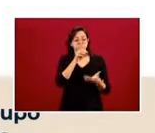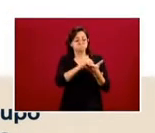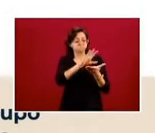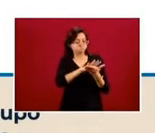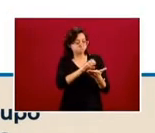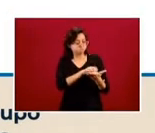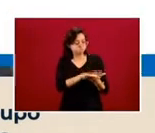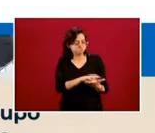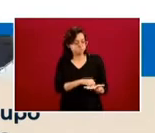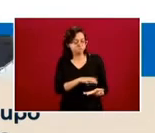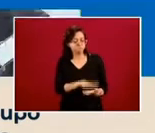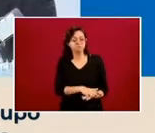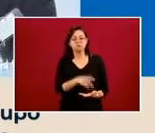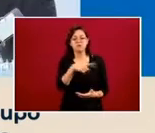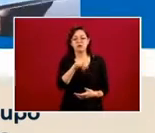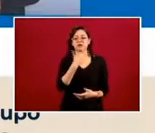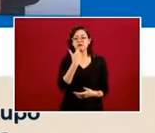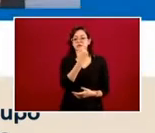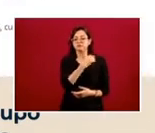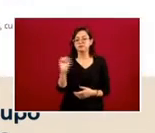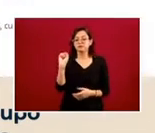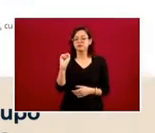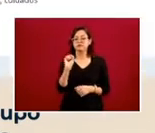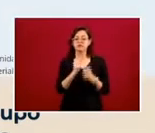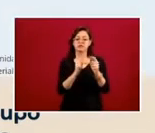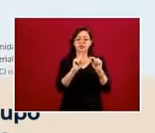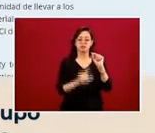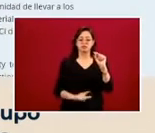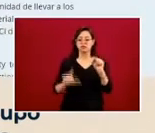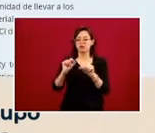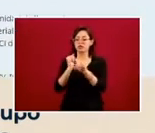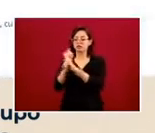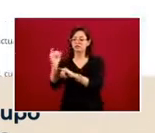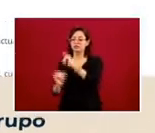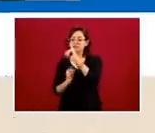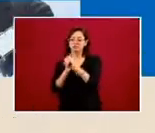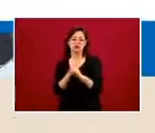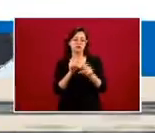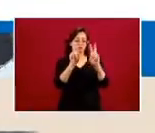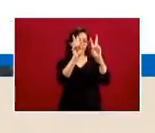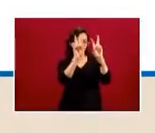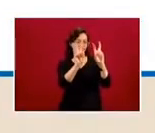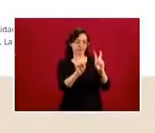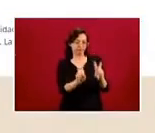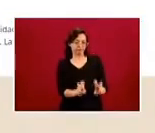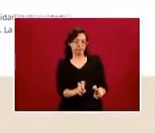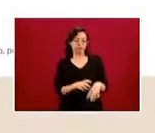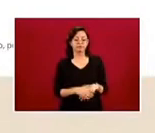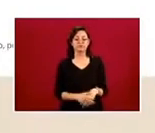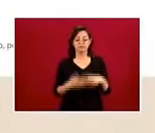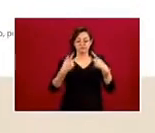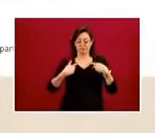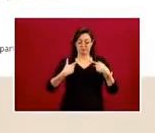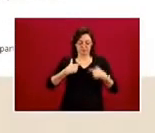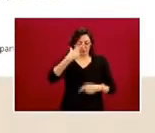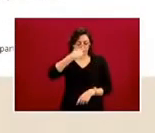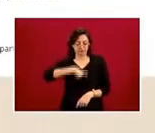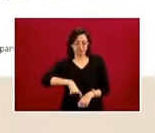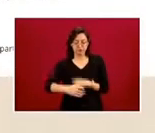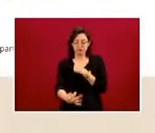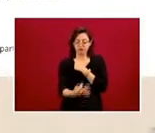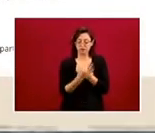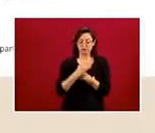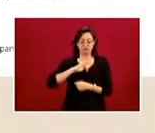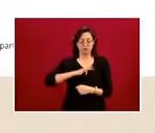of this platform have been designed by a group of experts, national and international experts, and they have